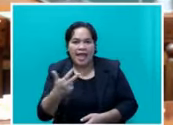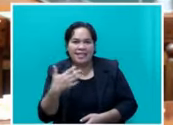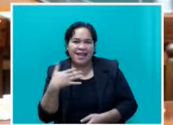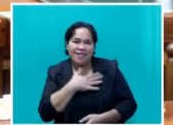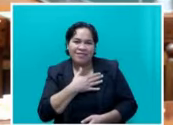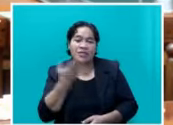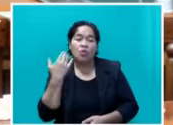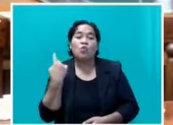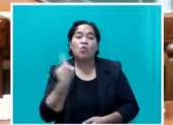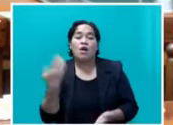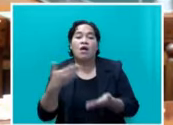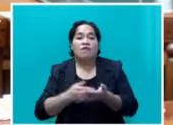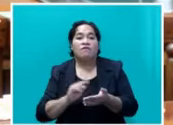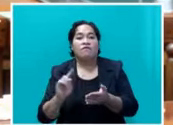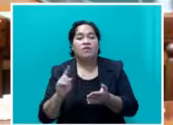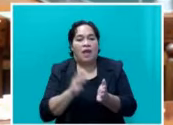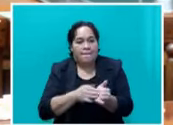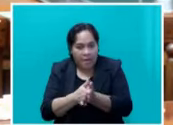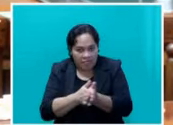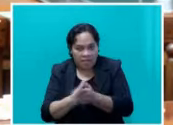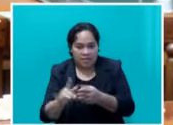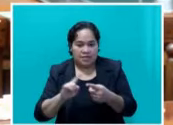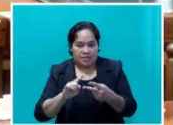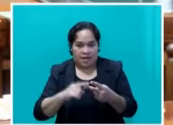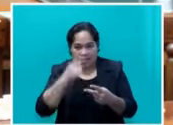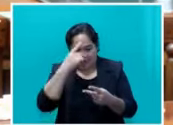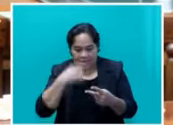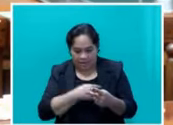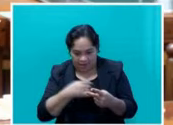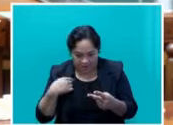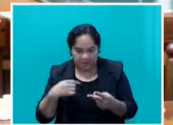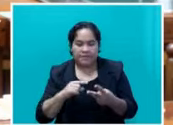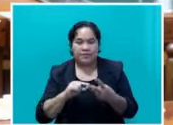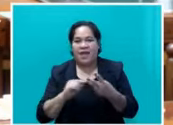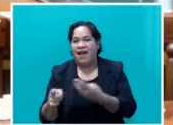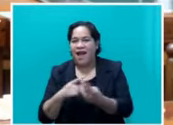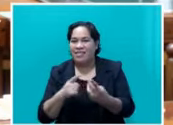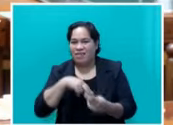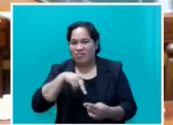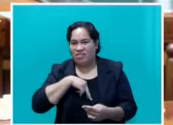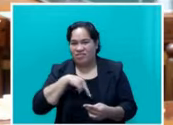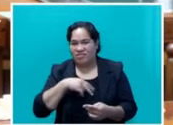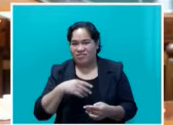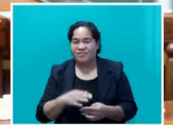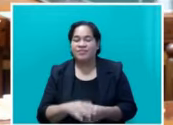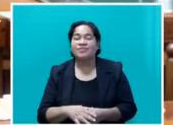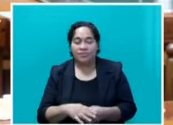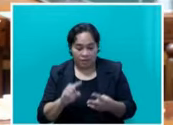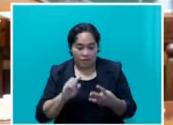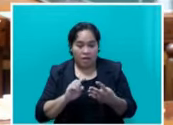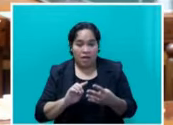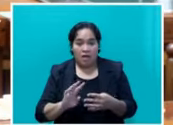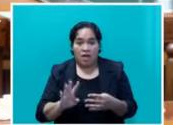arriving first, and then the Catholics, and of course we have the other denominations here also in Fiji. The deed of cession,